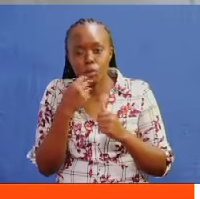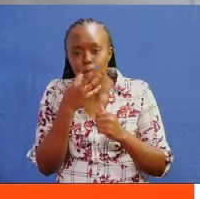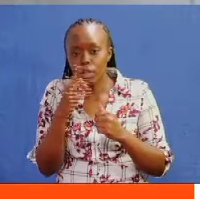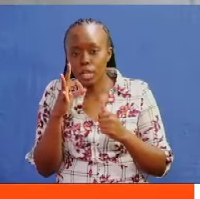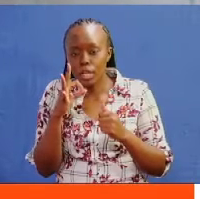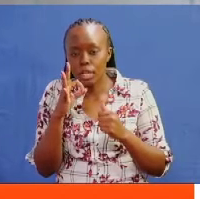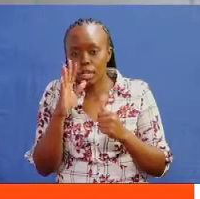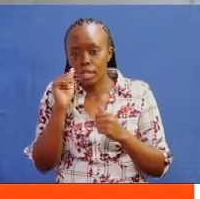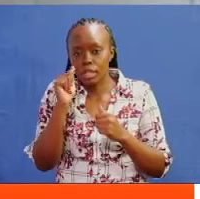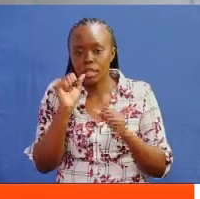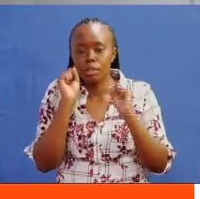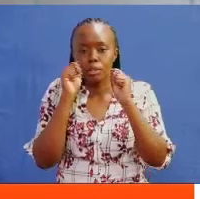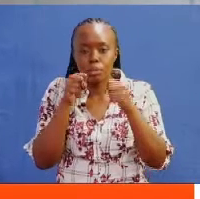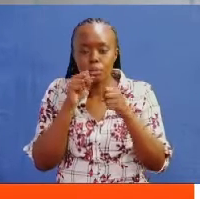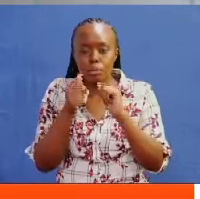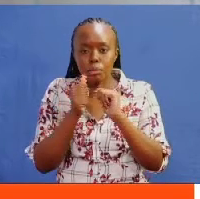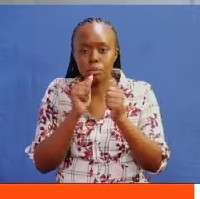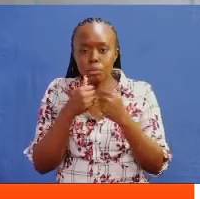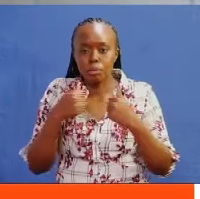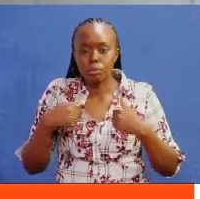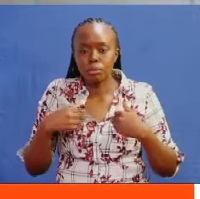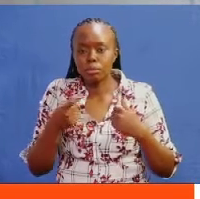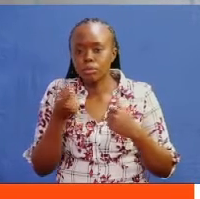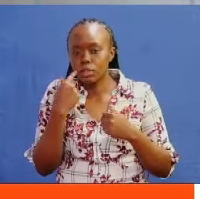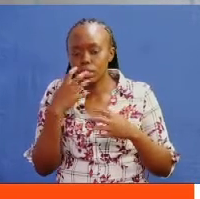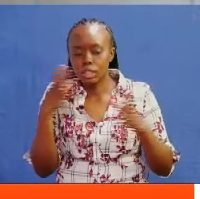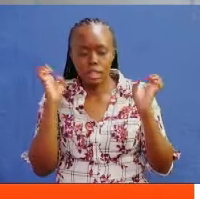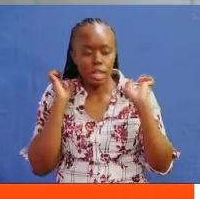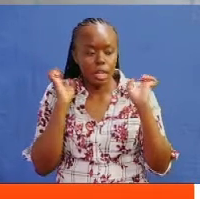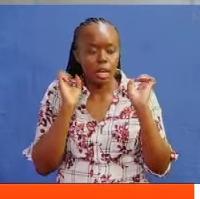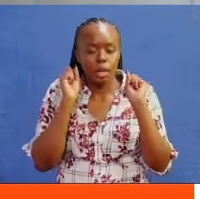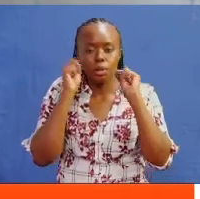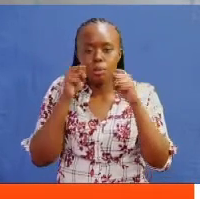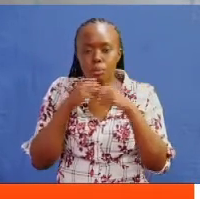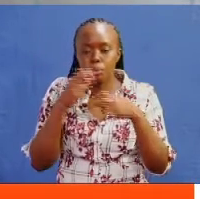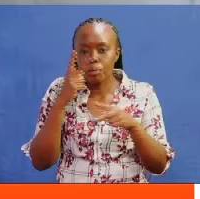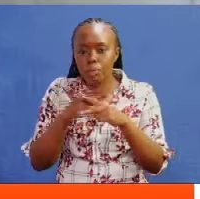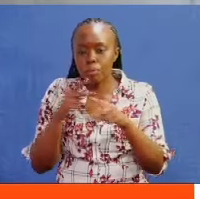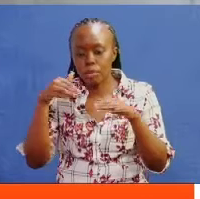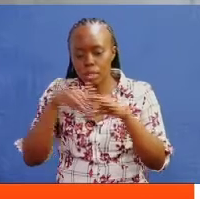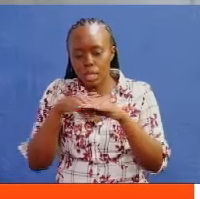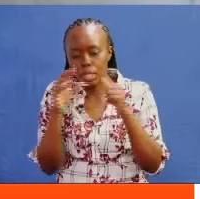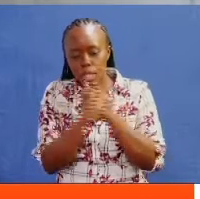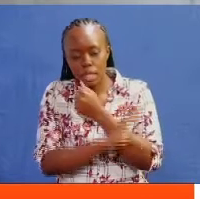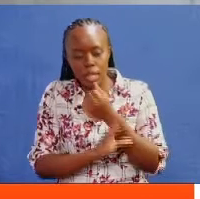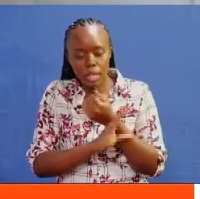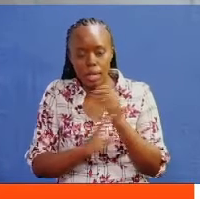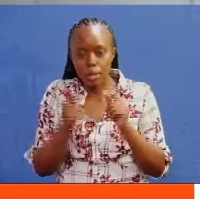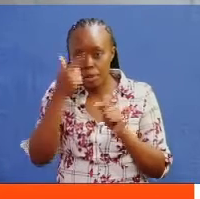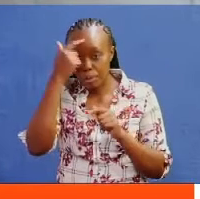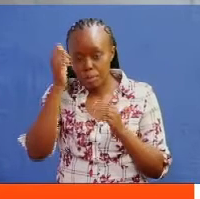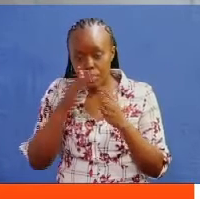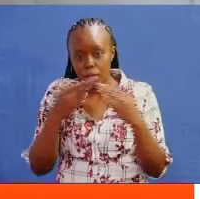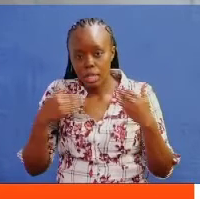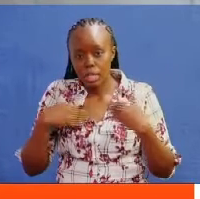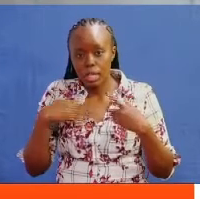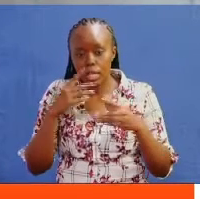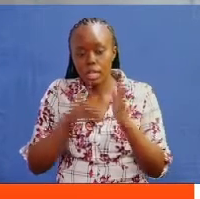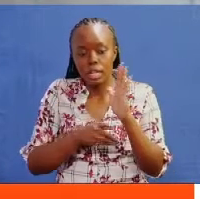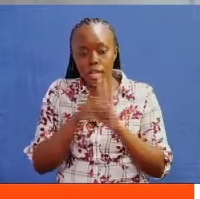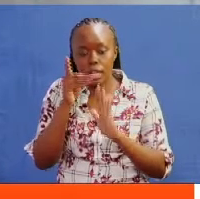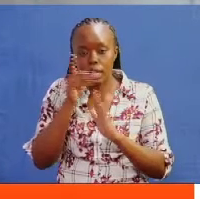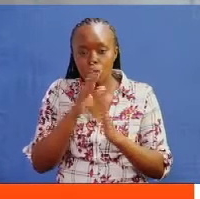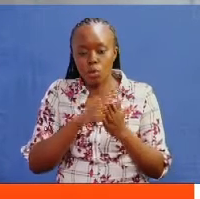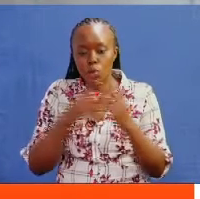as the demand surges. The vaccination exercise has, however, hit a snag in the country due to the government's dependence on